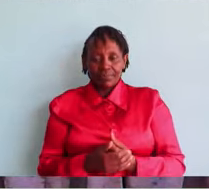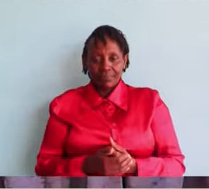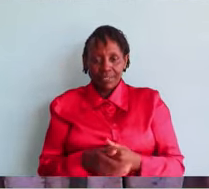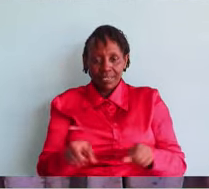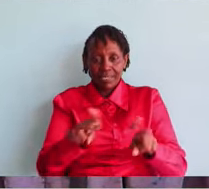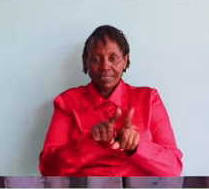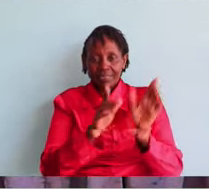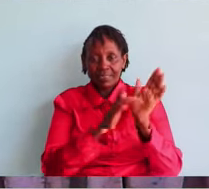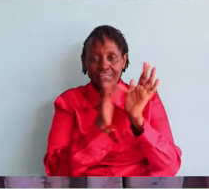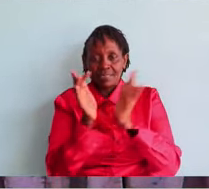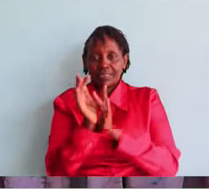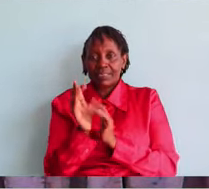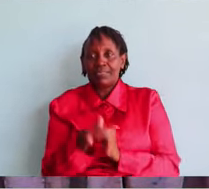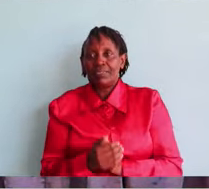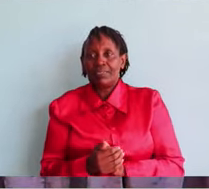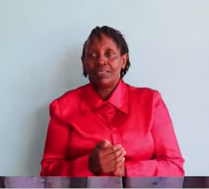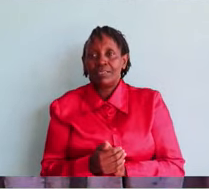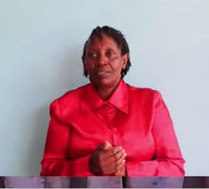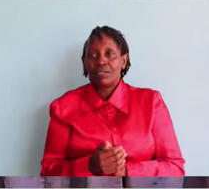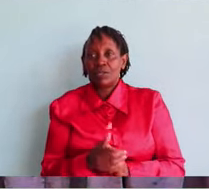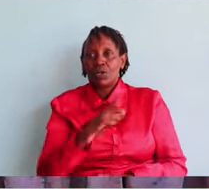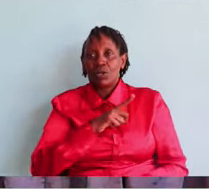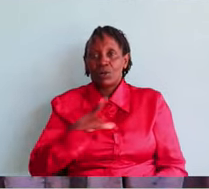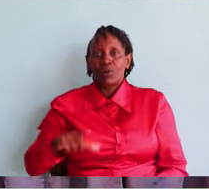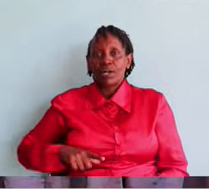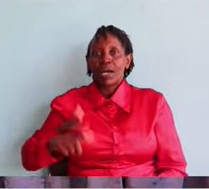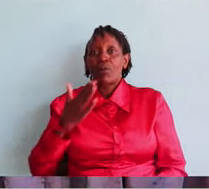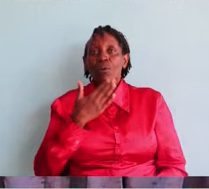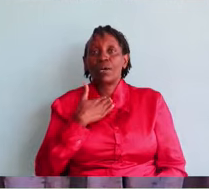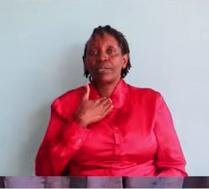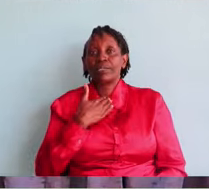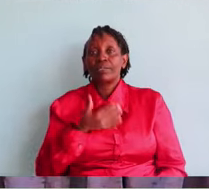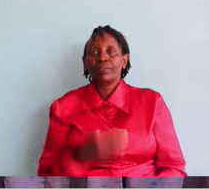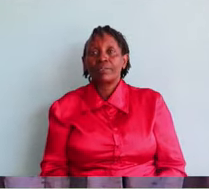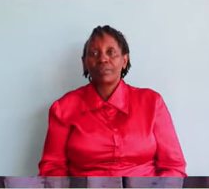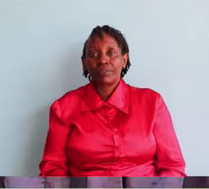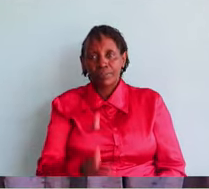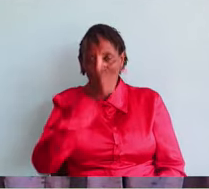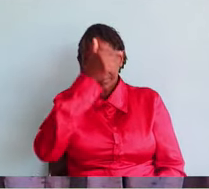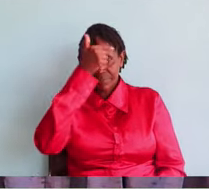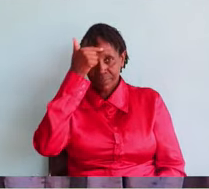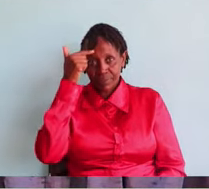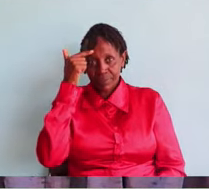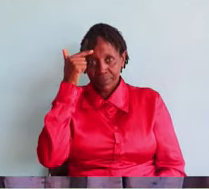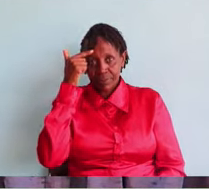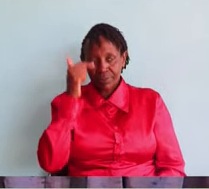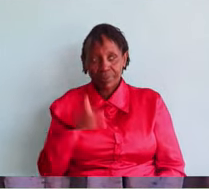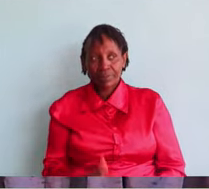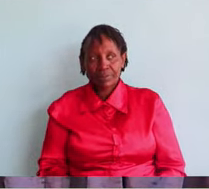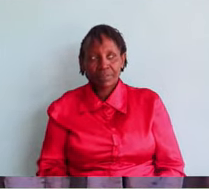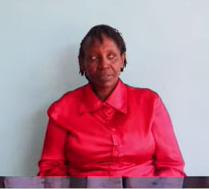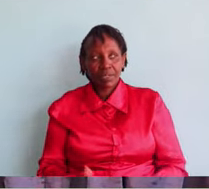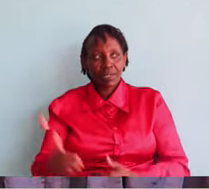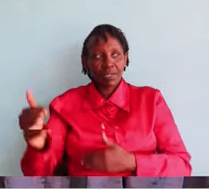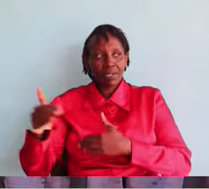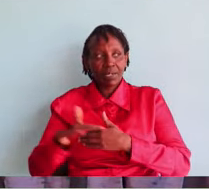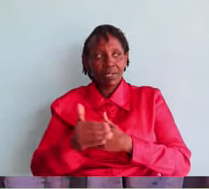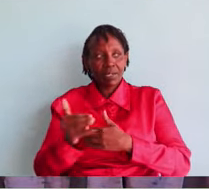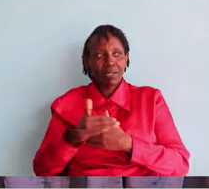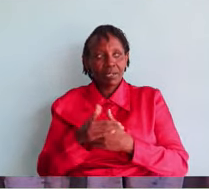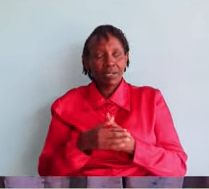Jesus and God are one, that's very deep because we are nowhere near to that, but at